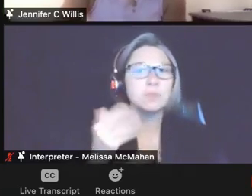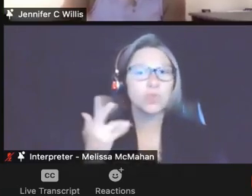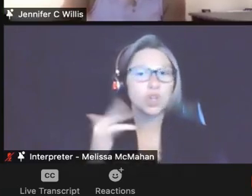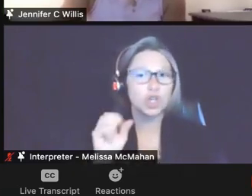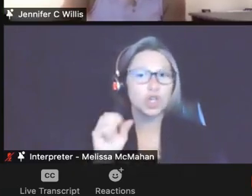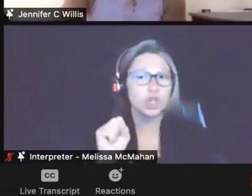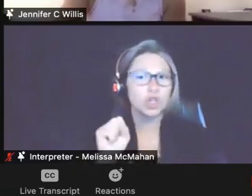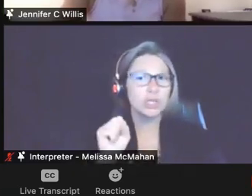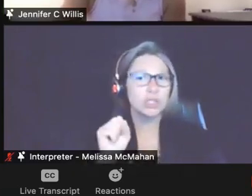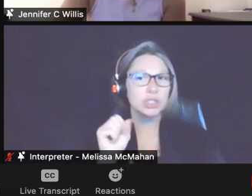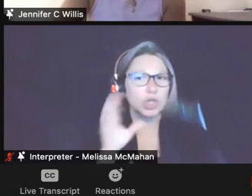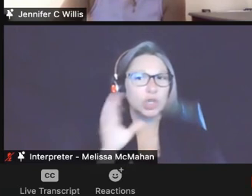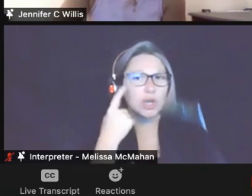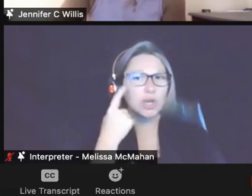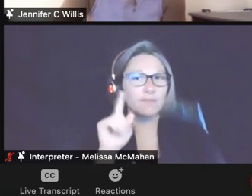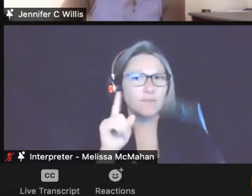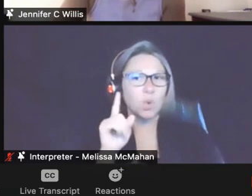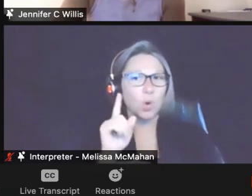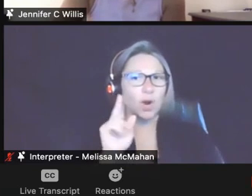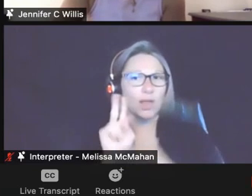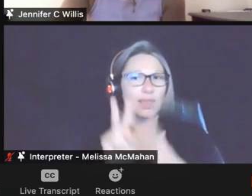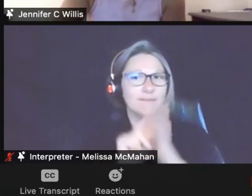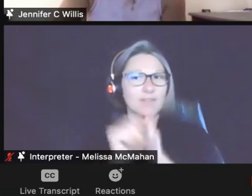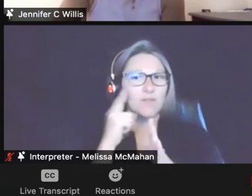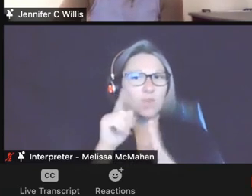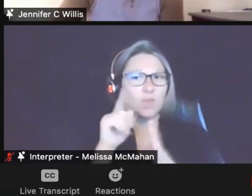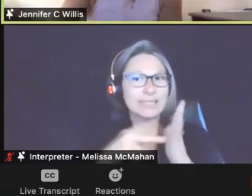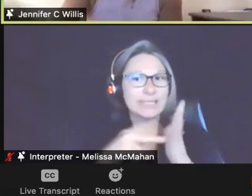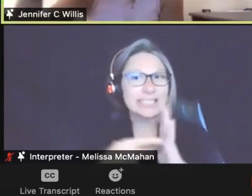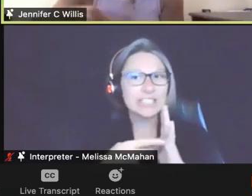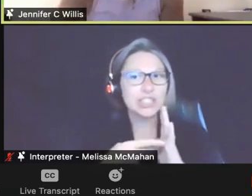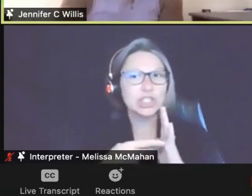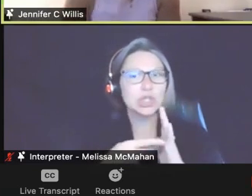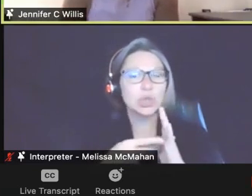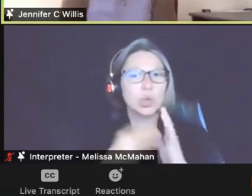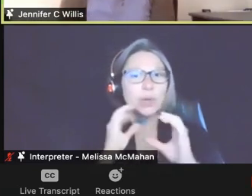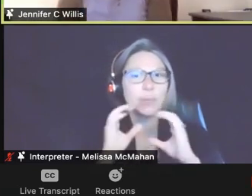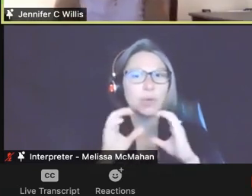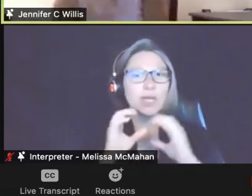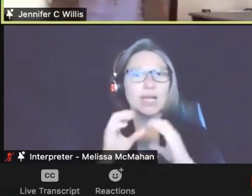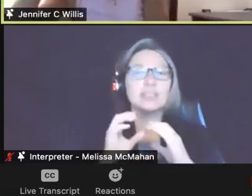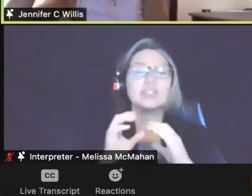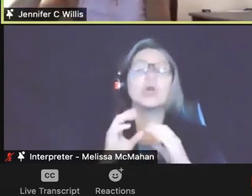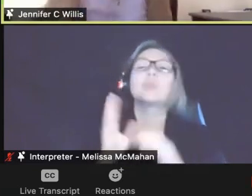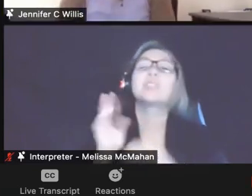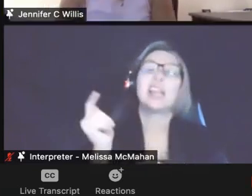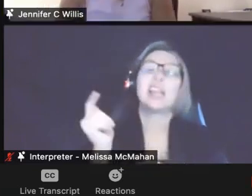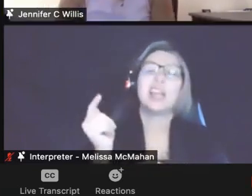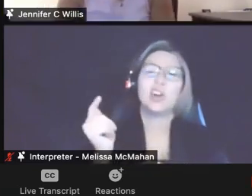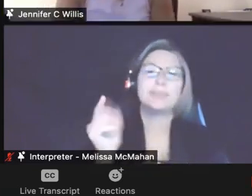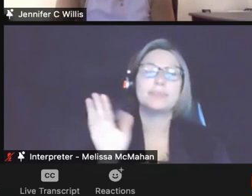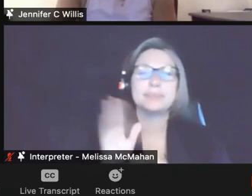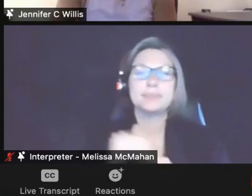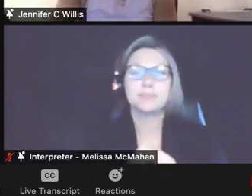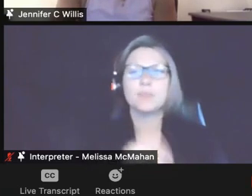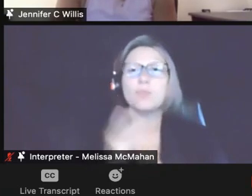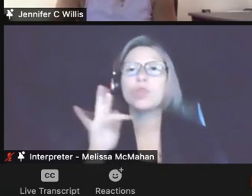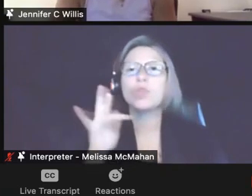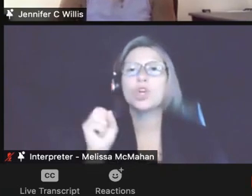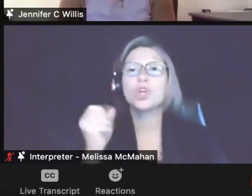for intentional communication? It's for it's after unconventional. Yeah. So because this is Chris,